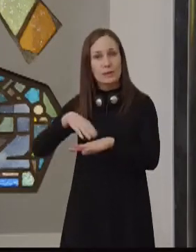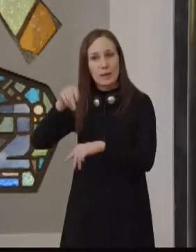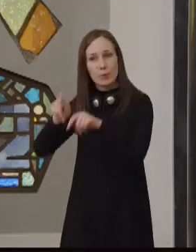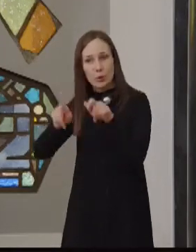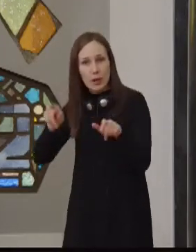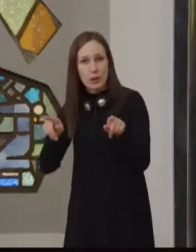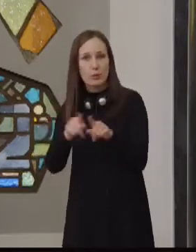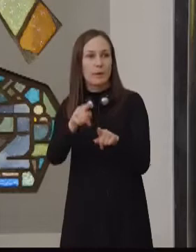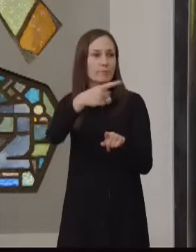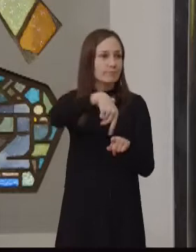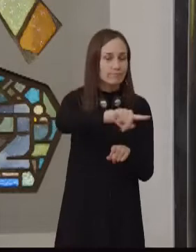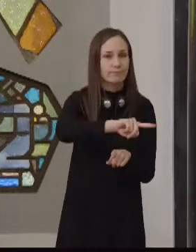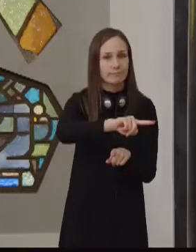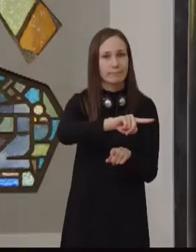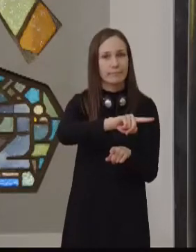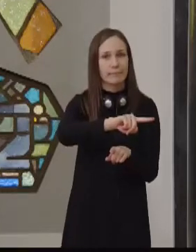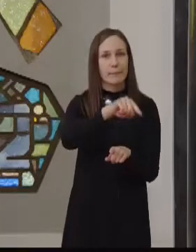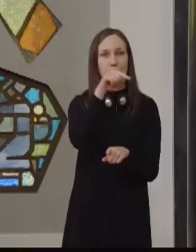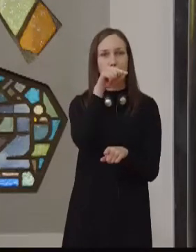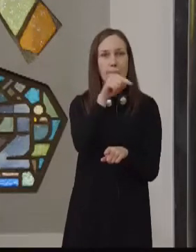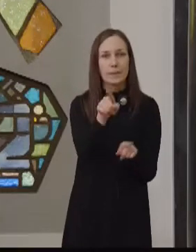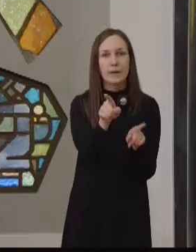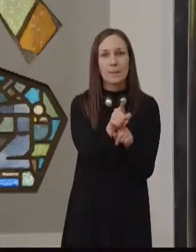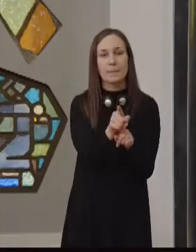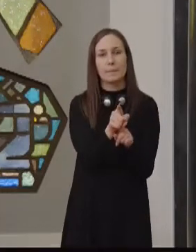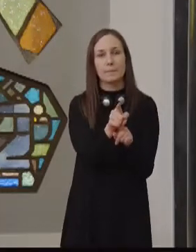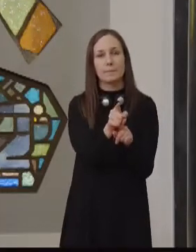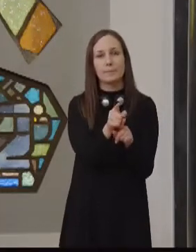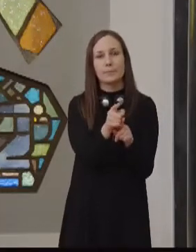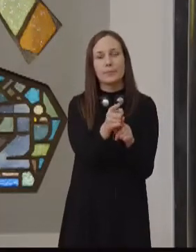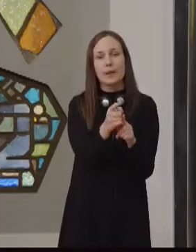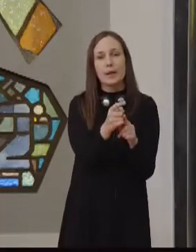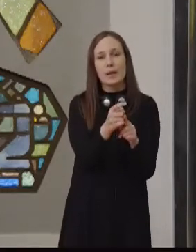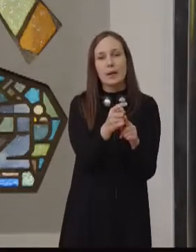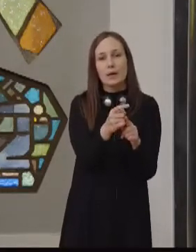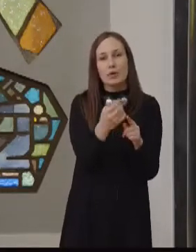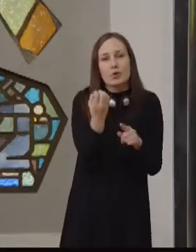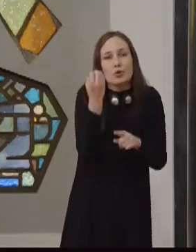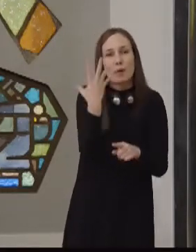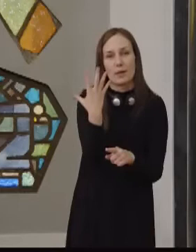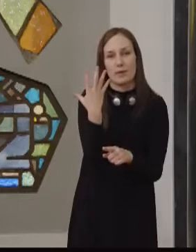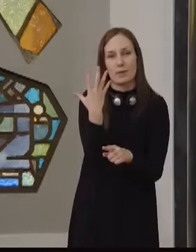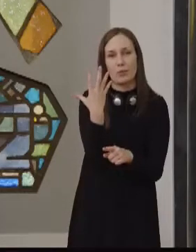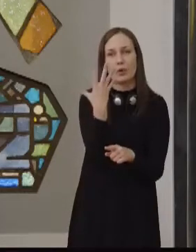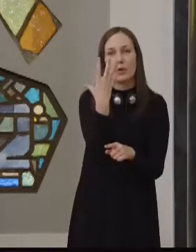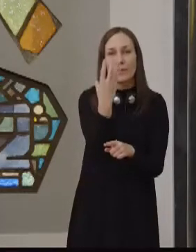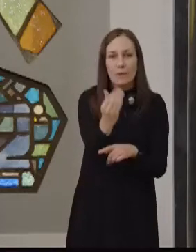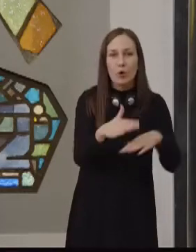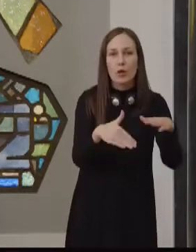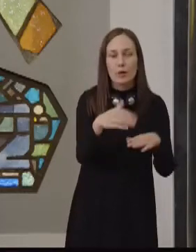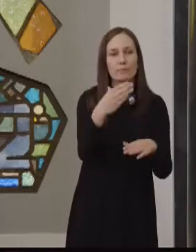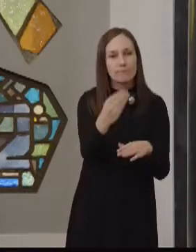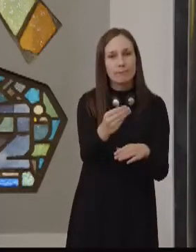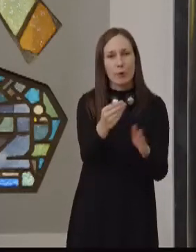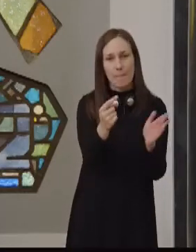from the LGBT community there are. So I do hope that there is more empathy within